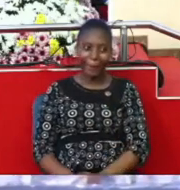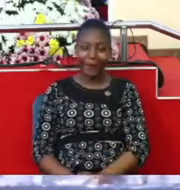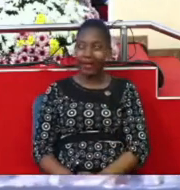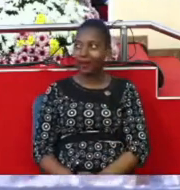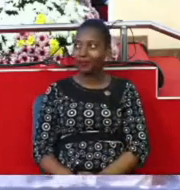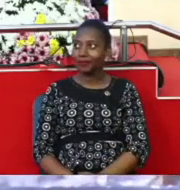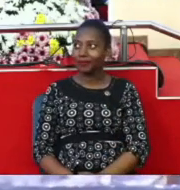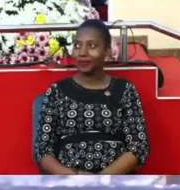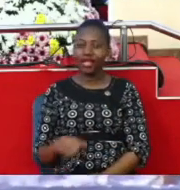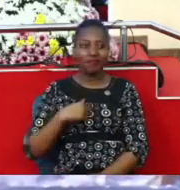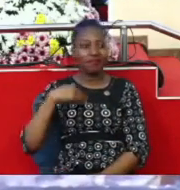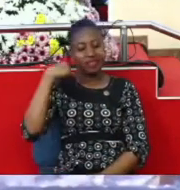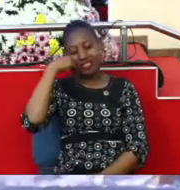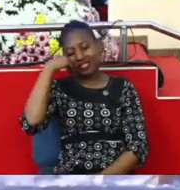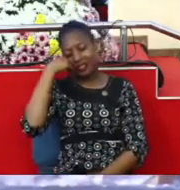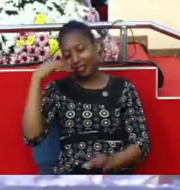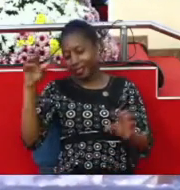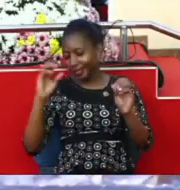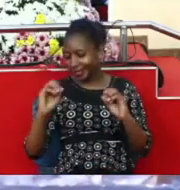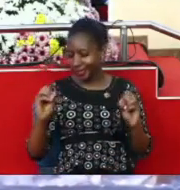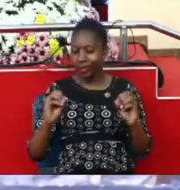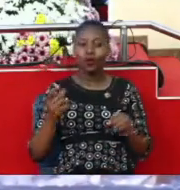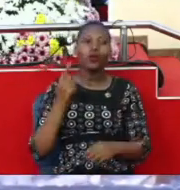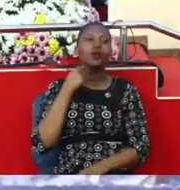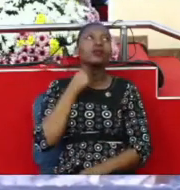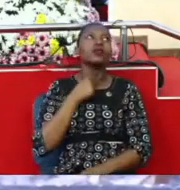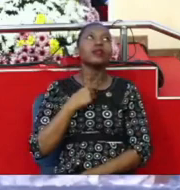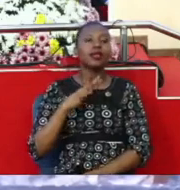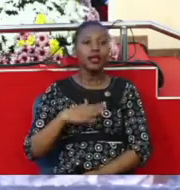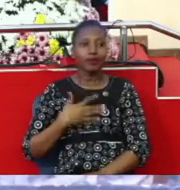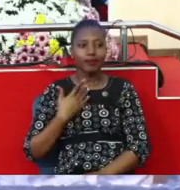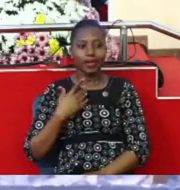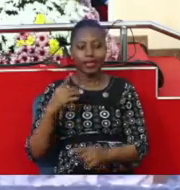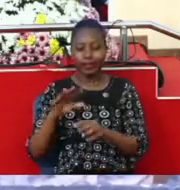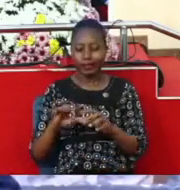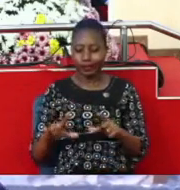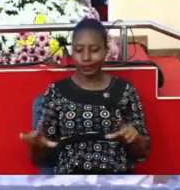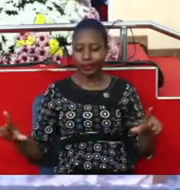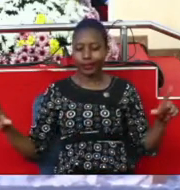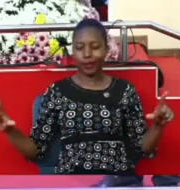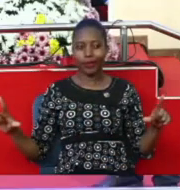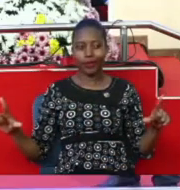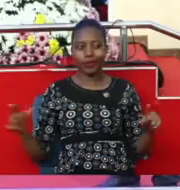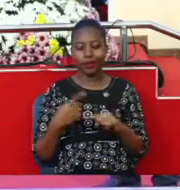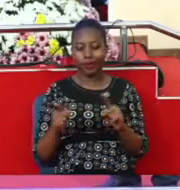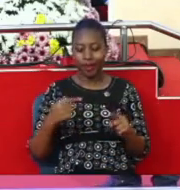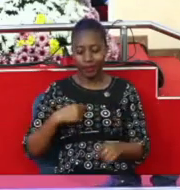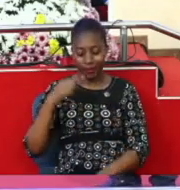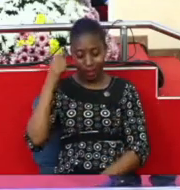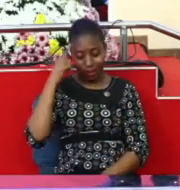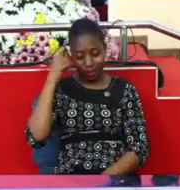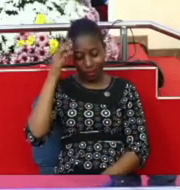And I'm not sick. Ni shingo tu imerefuka. But I also know what I need to do. Lakini pia najua nahitaji kufanya nini.